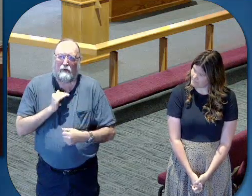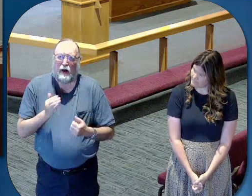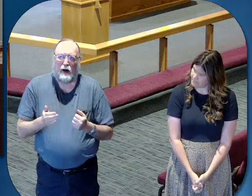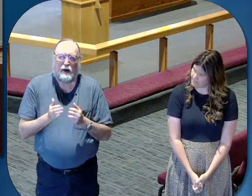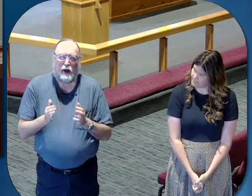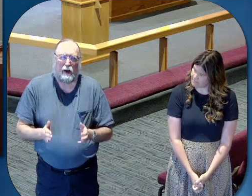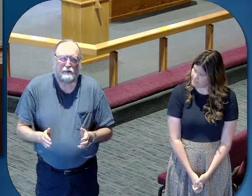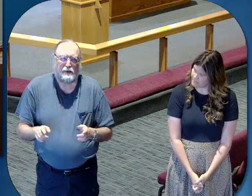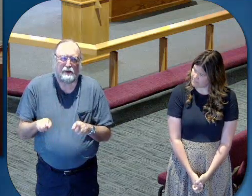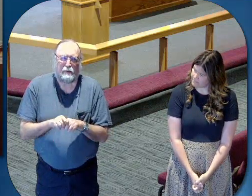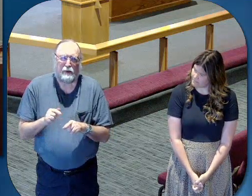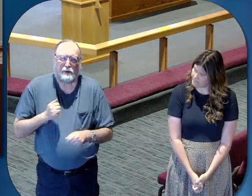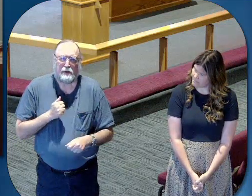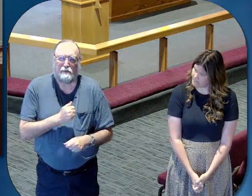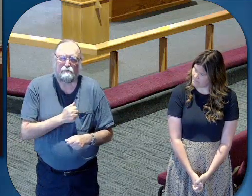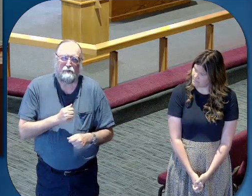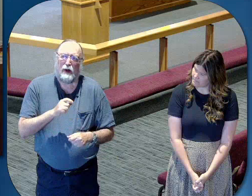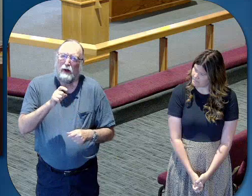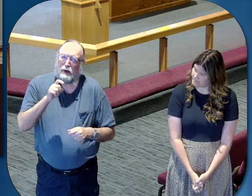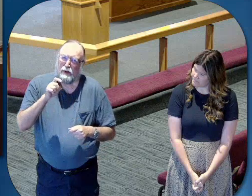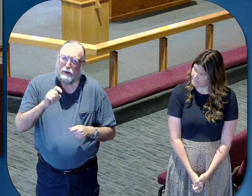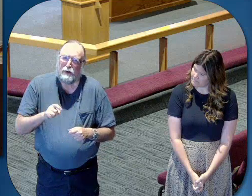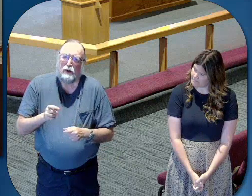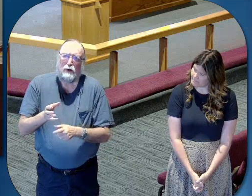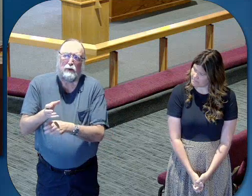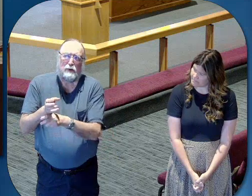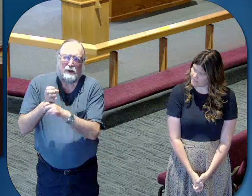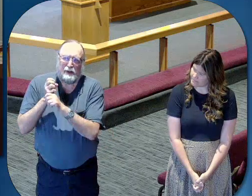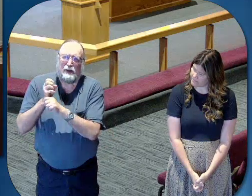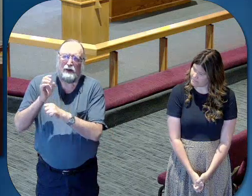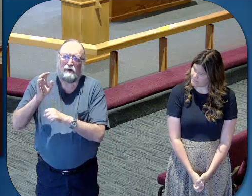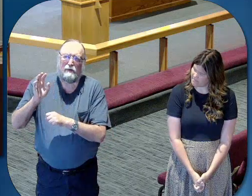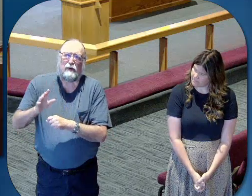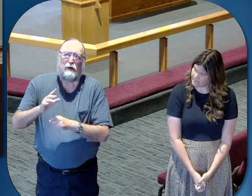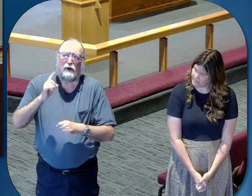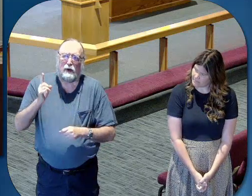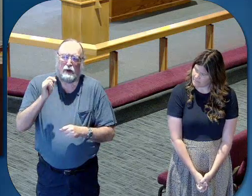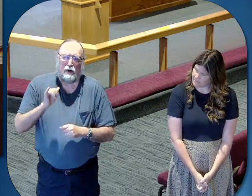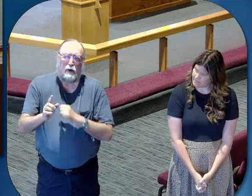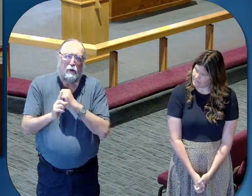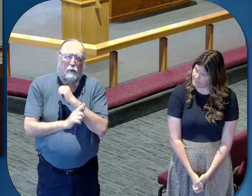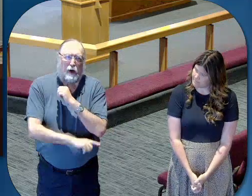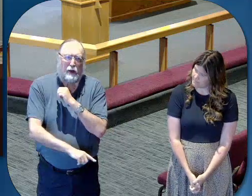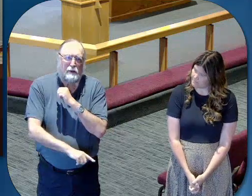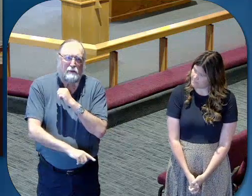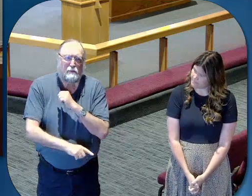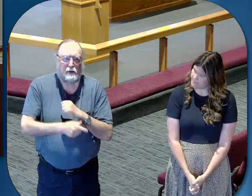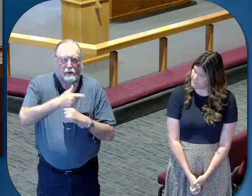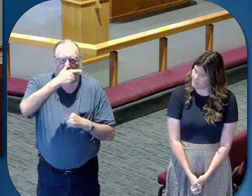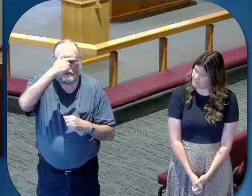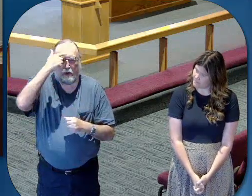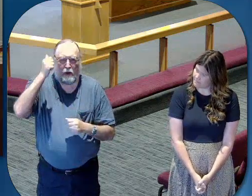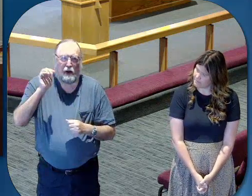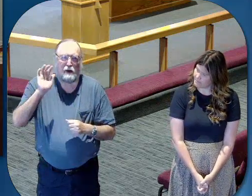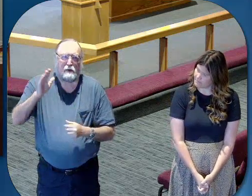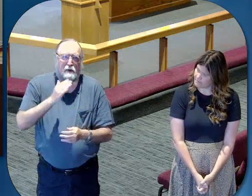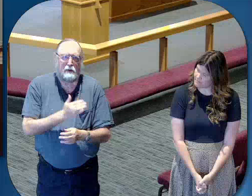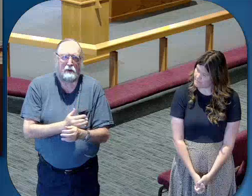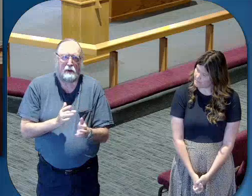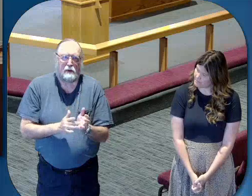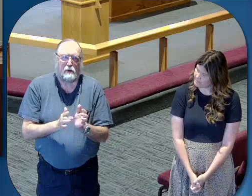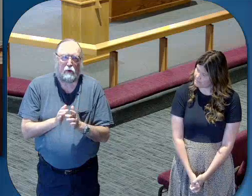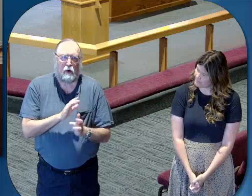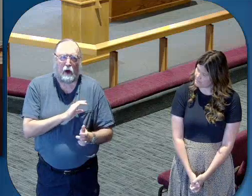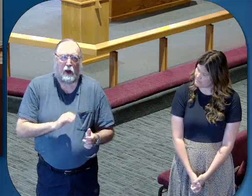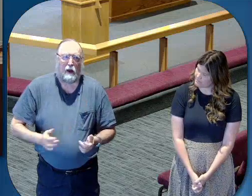neighbors as ourselves. We justly deserve your present and eternal punishment. For the sake of your Son,